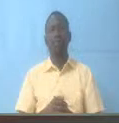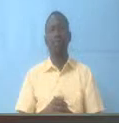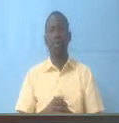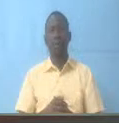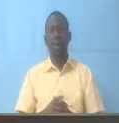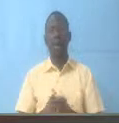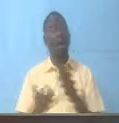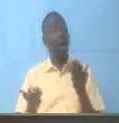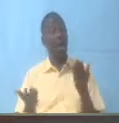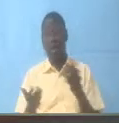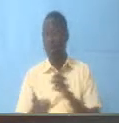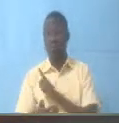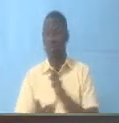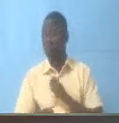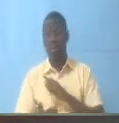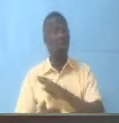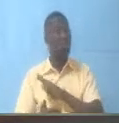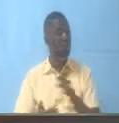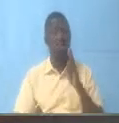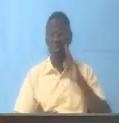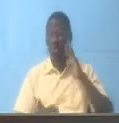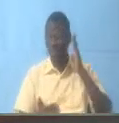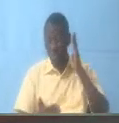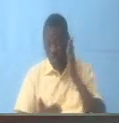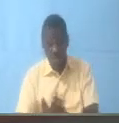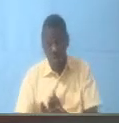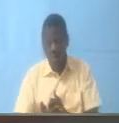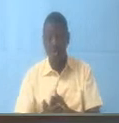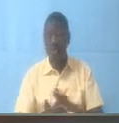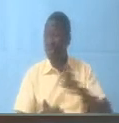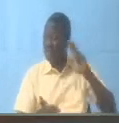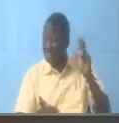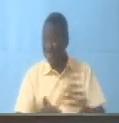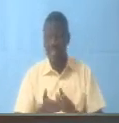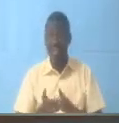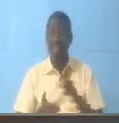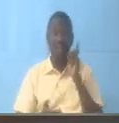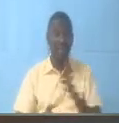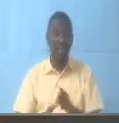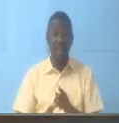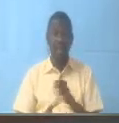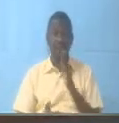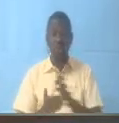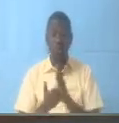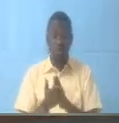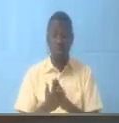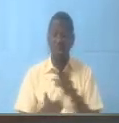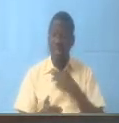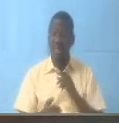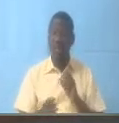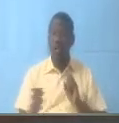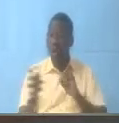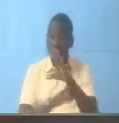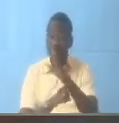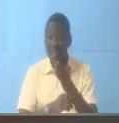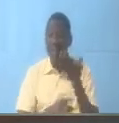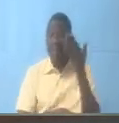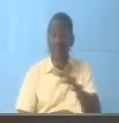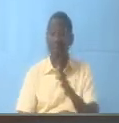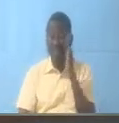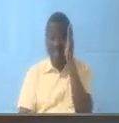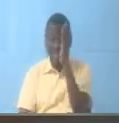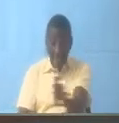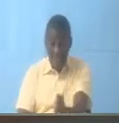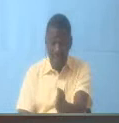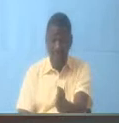were not sure or certain that these were orders which came directly. Like somebody, we didn't have a commander who came to us